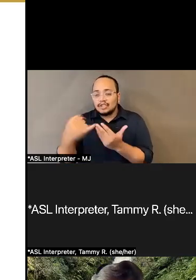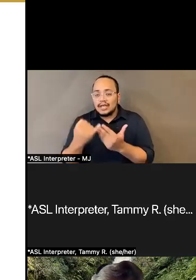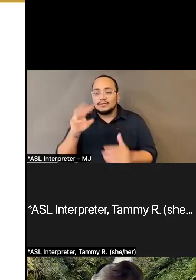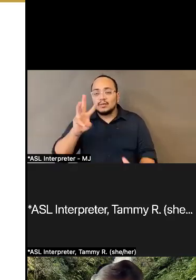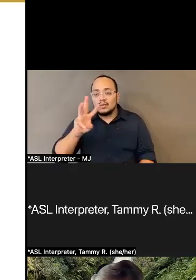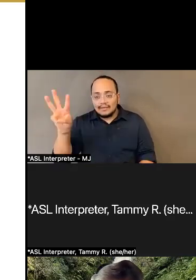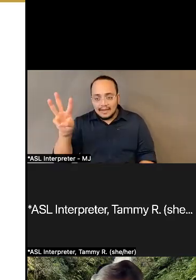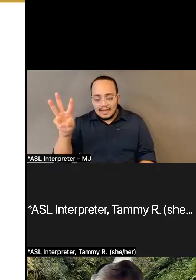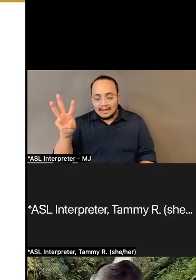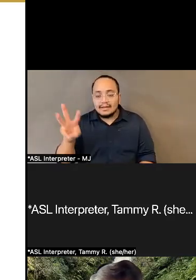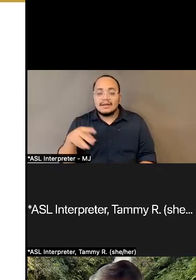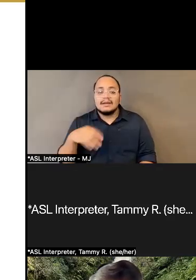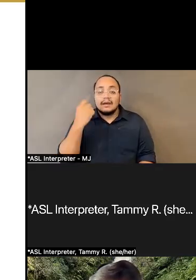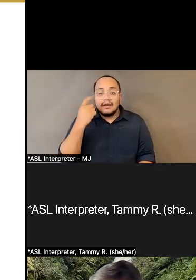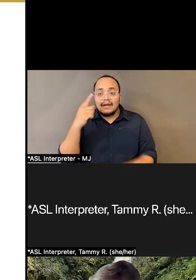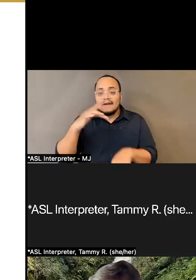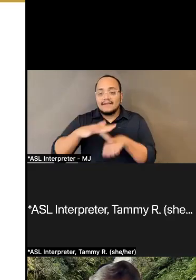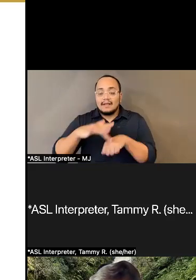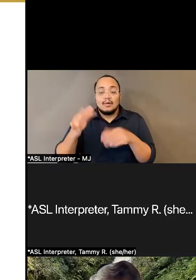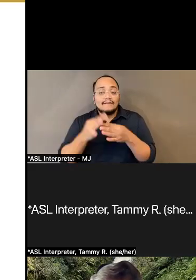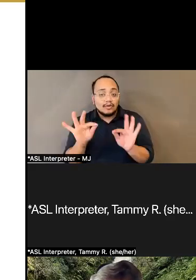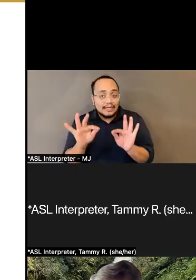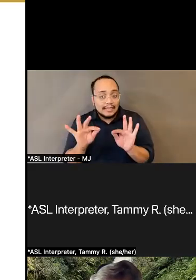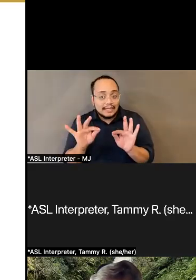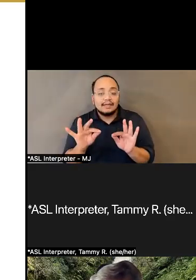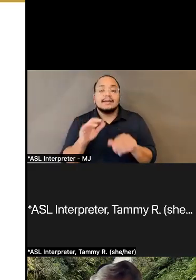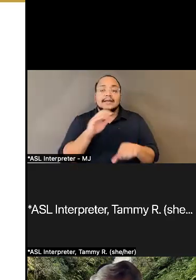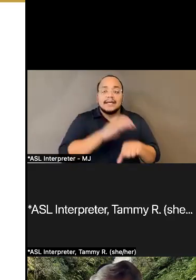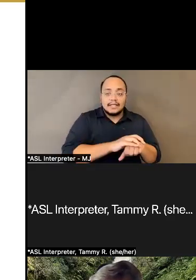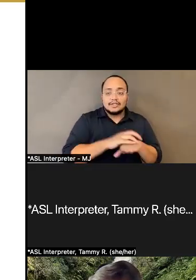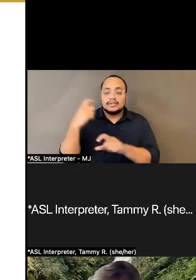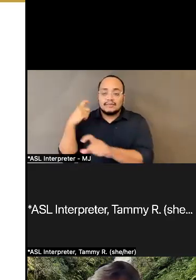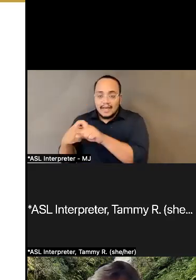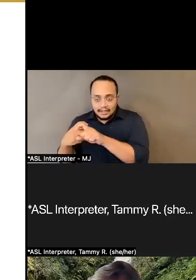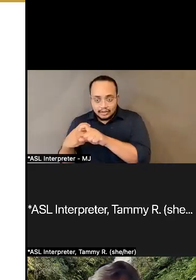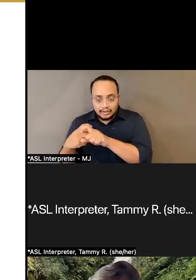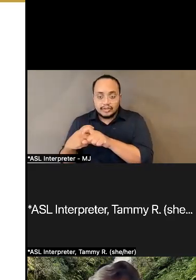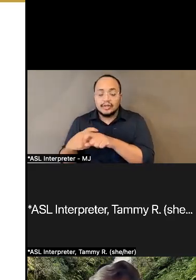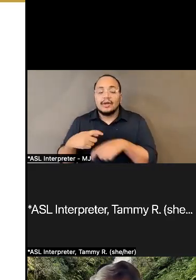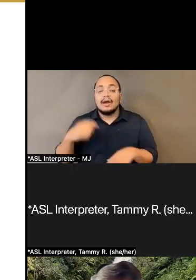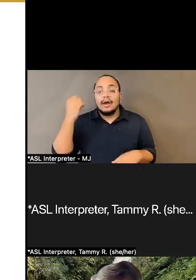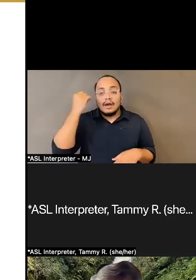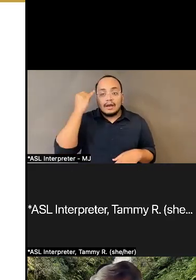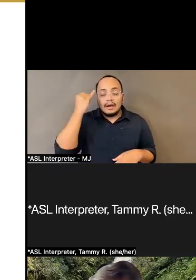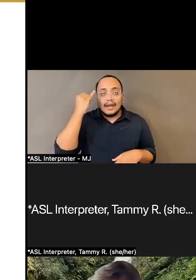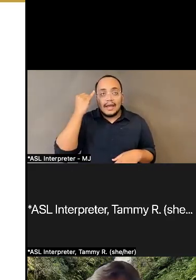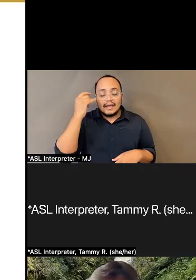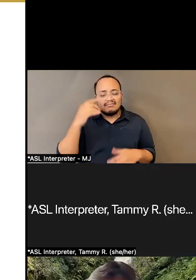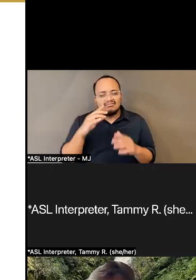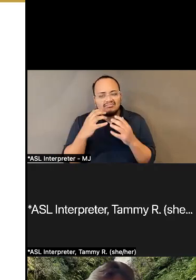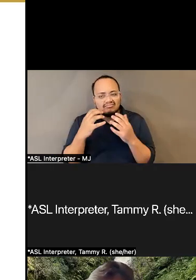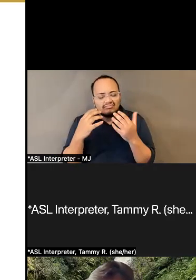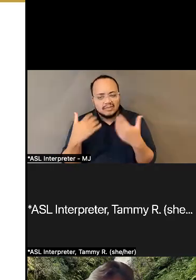website. It's available for free in both English and Spanish, and it has been